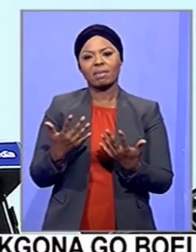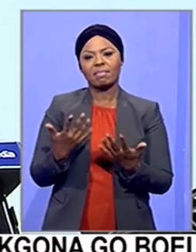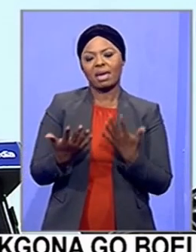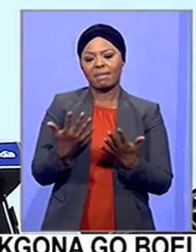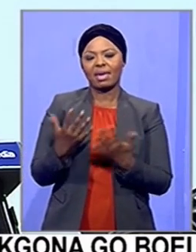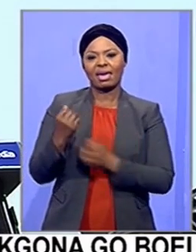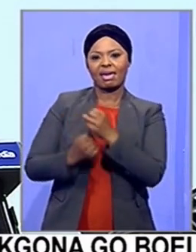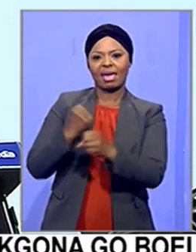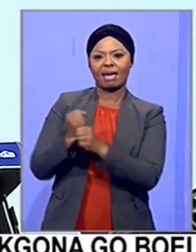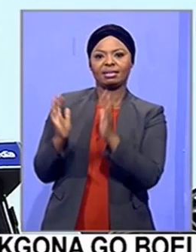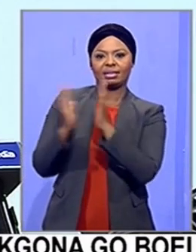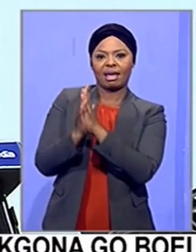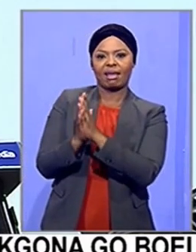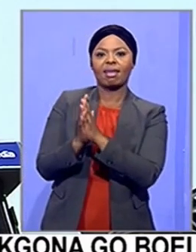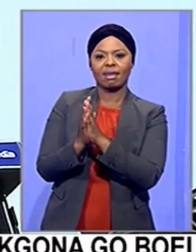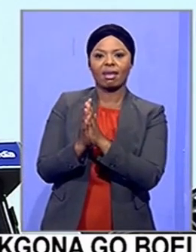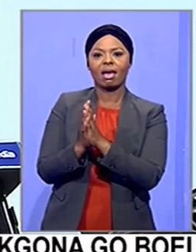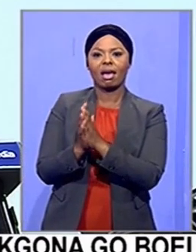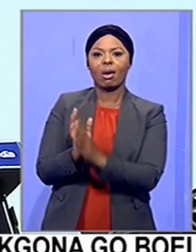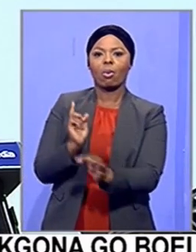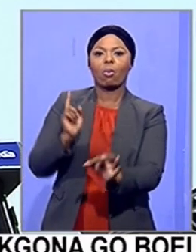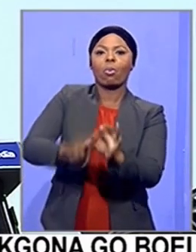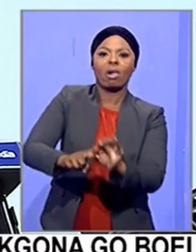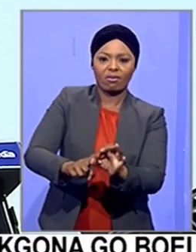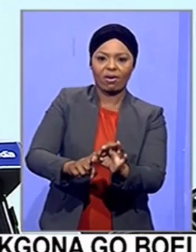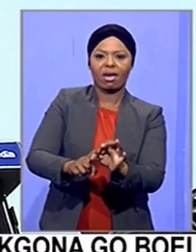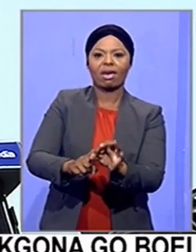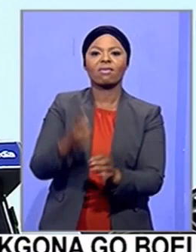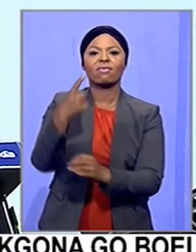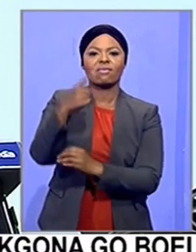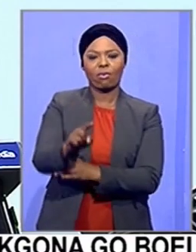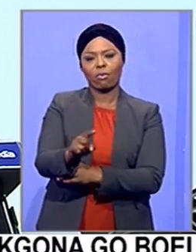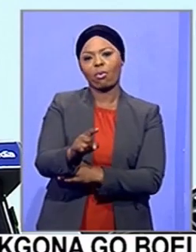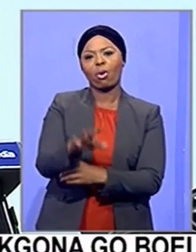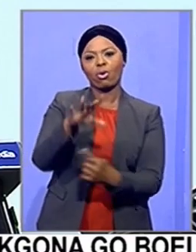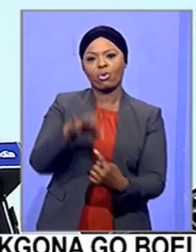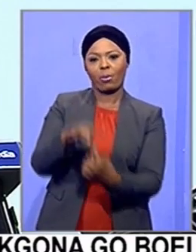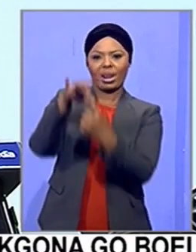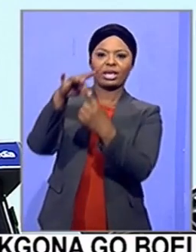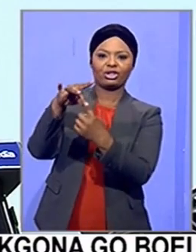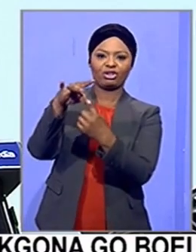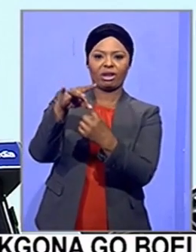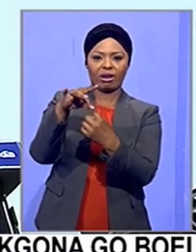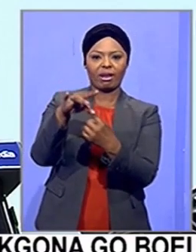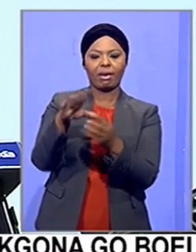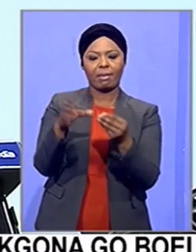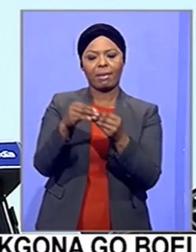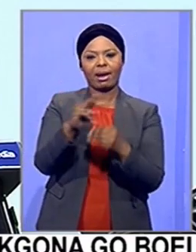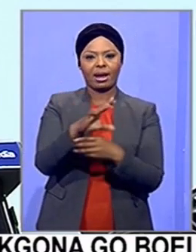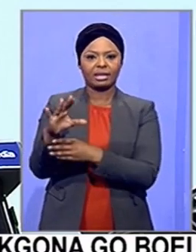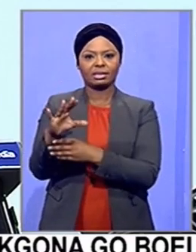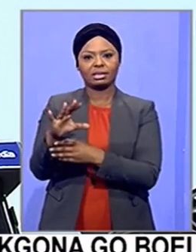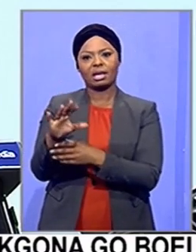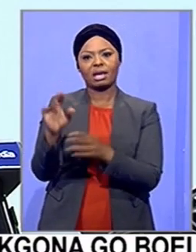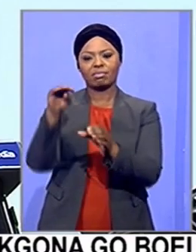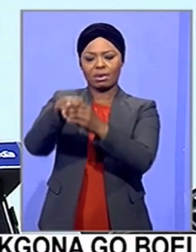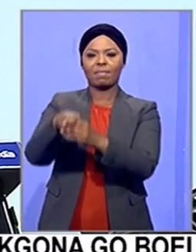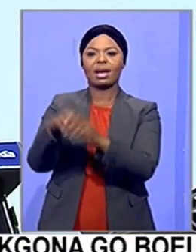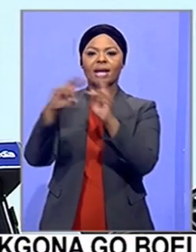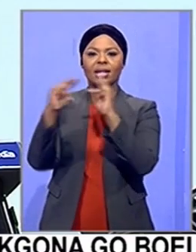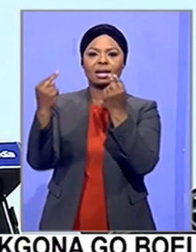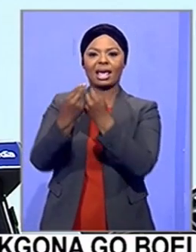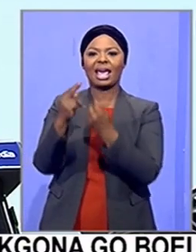you qualify to stand for nomination onto the National Executive